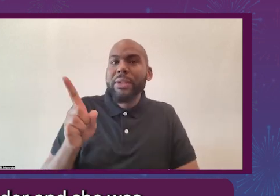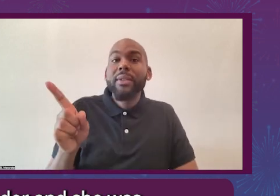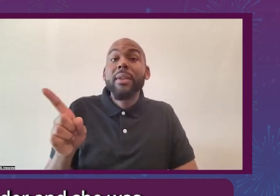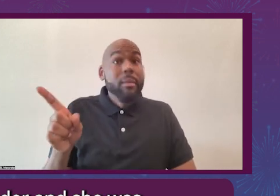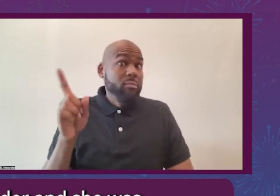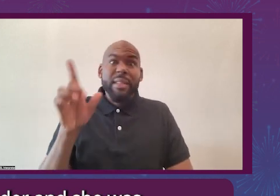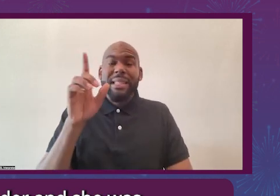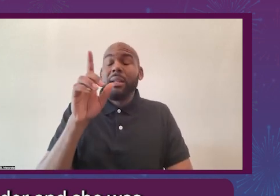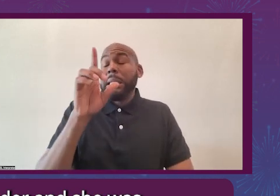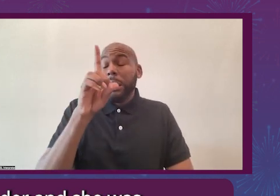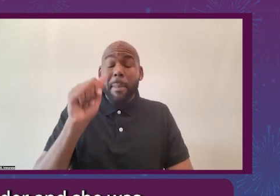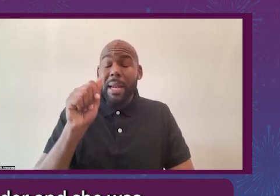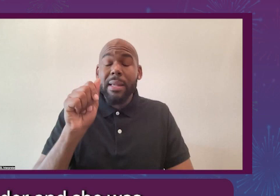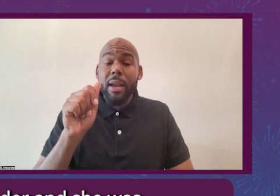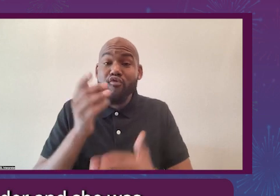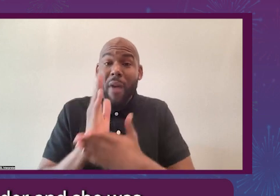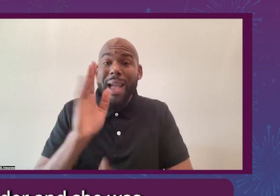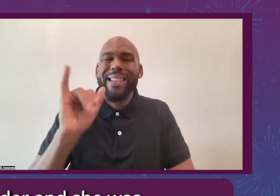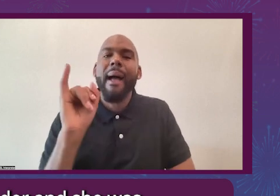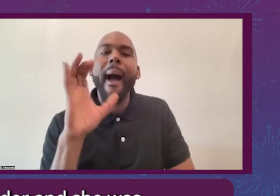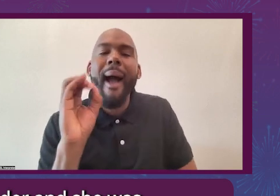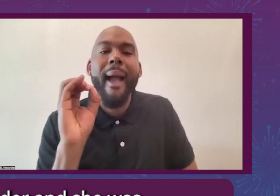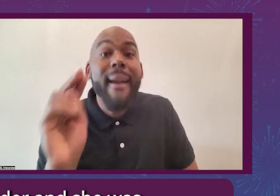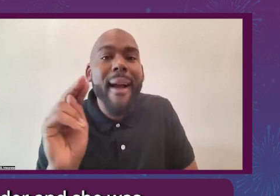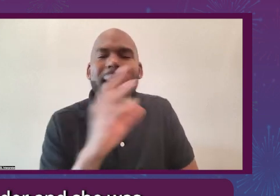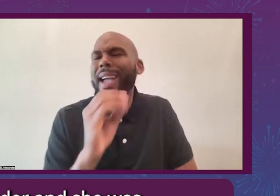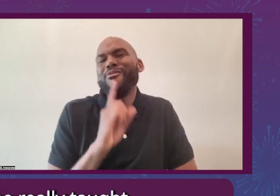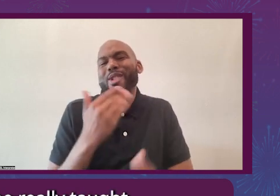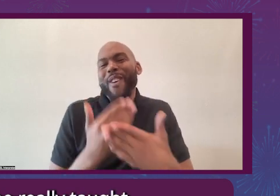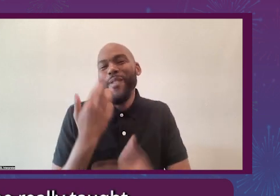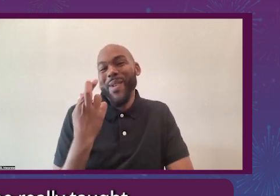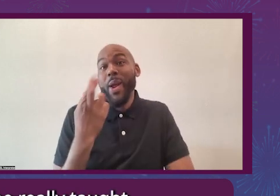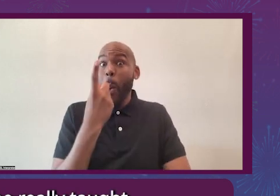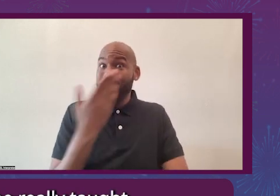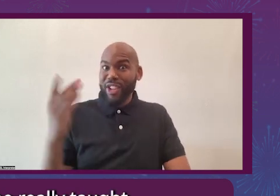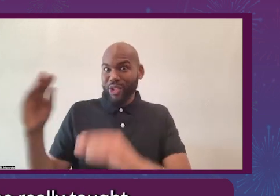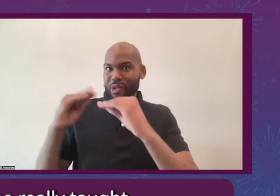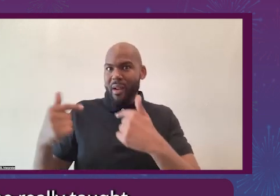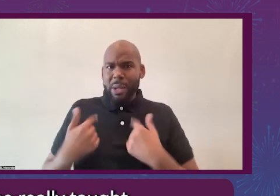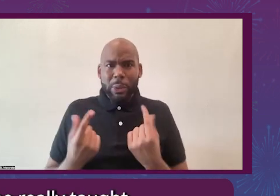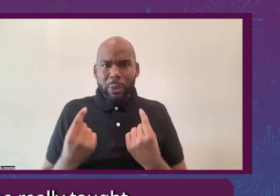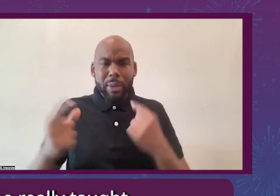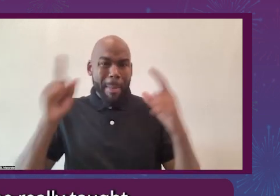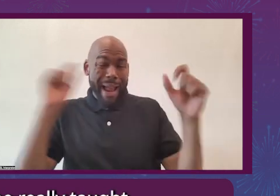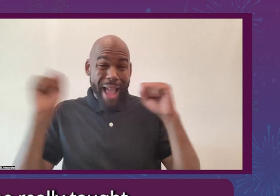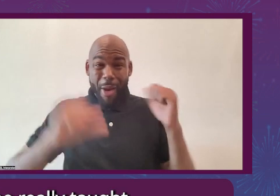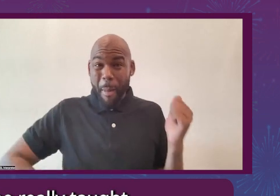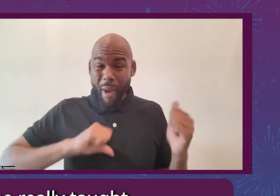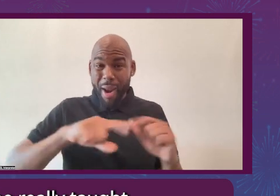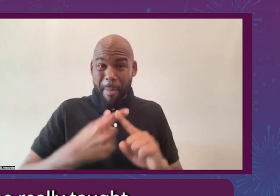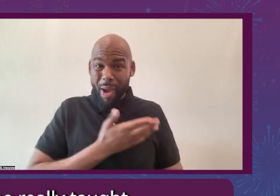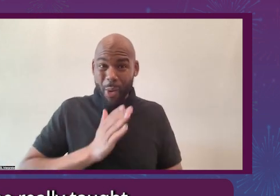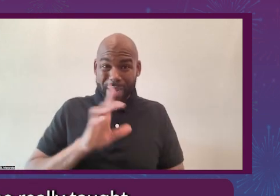she was a disability rights icon, and also just a really dear friend. One of the things she really taught us was to be loud